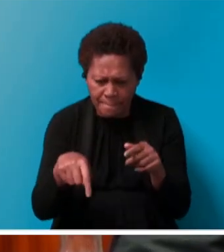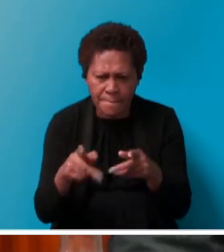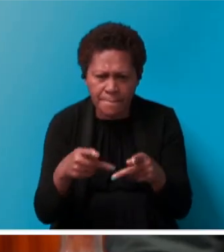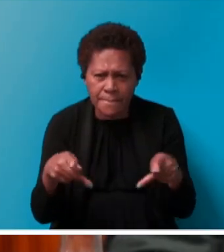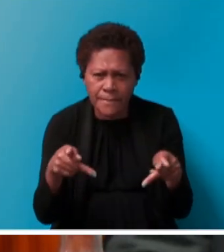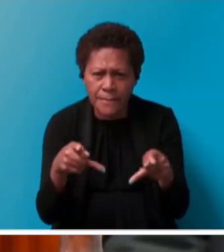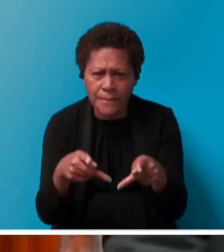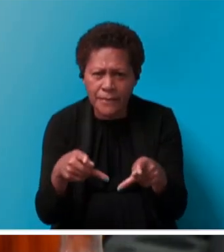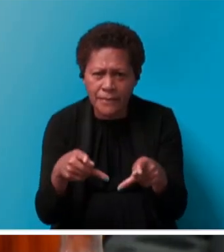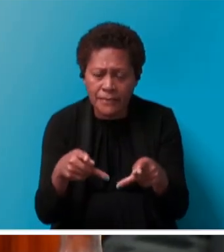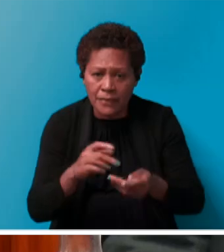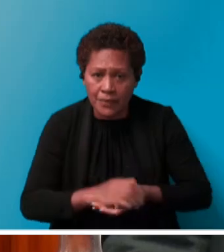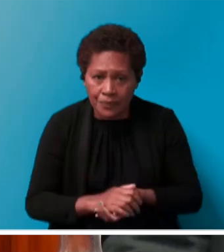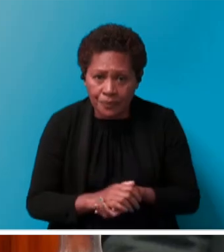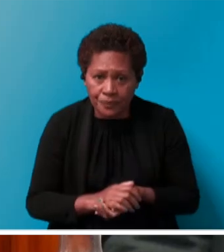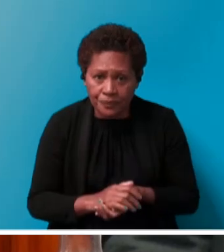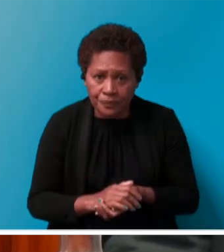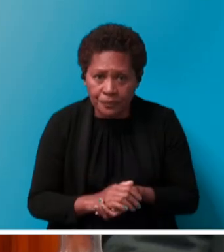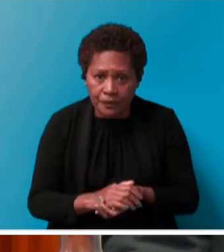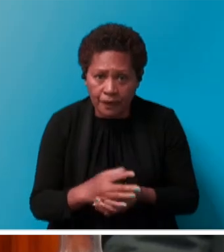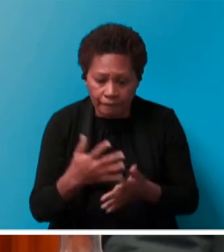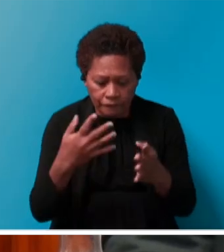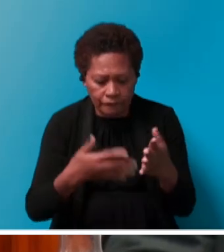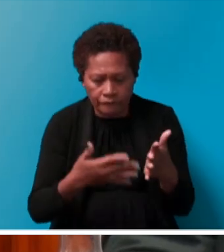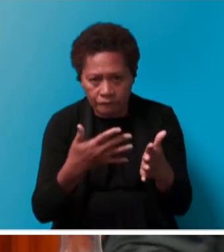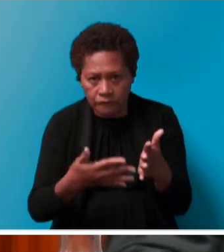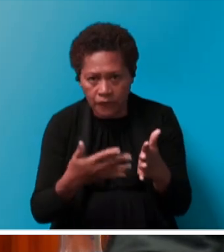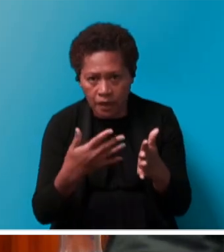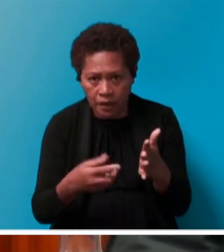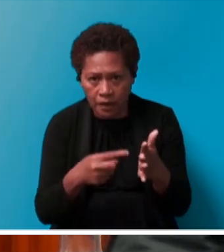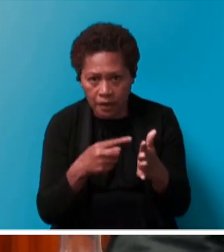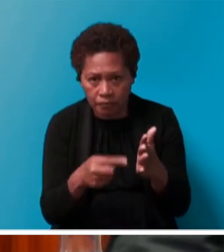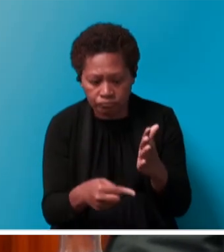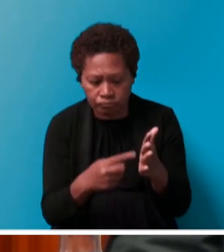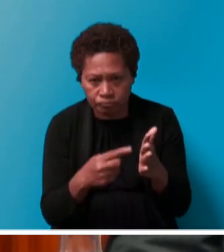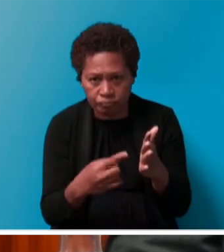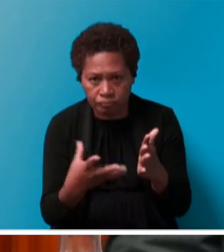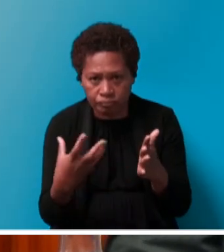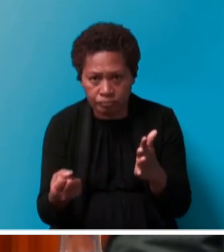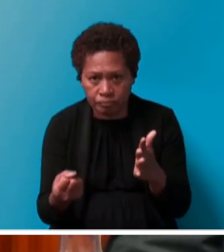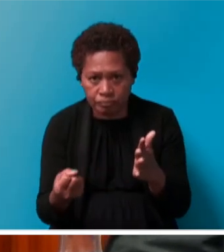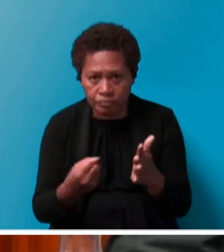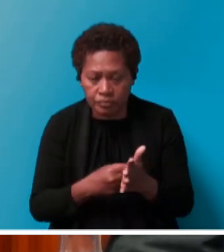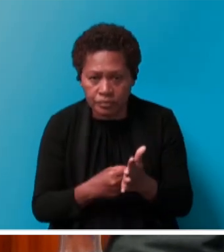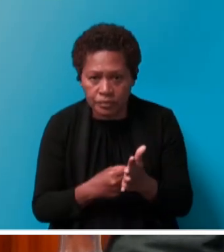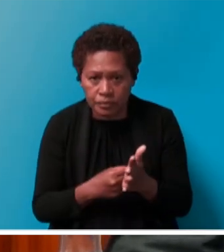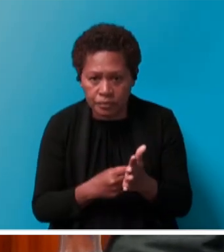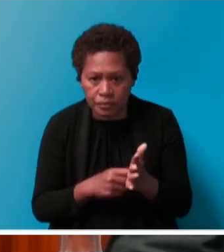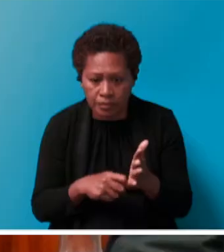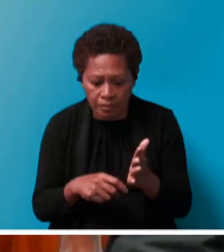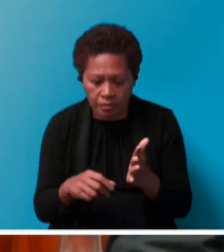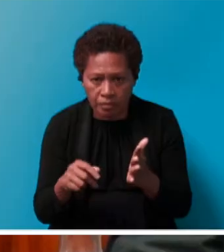trademarks, clerical officer doing receiving, and 1 clerical officer for assurance. In this